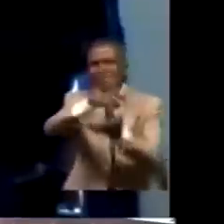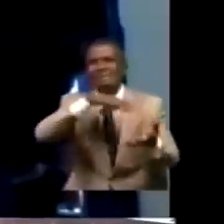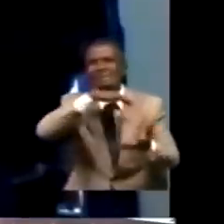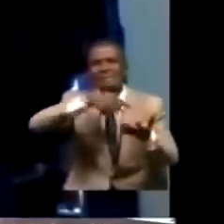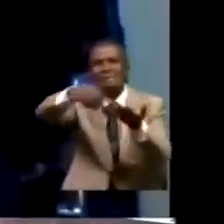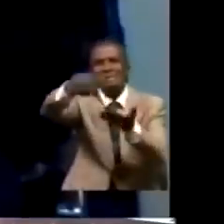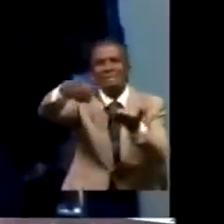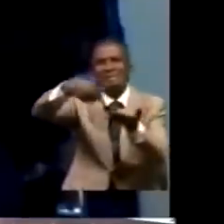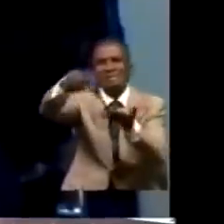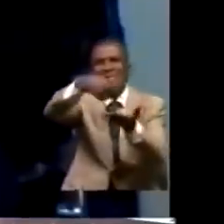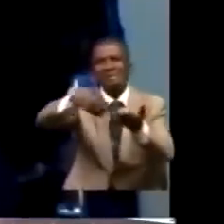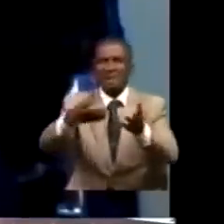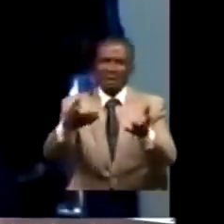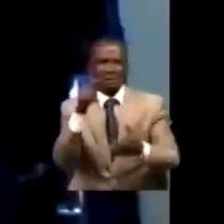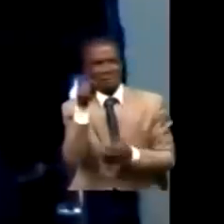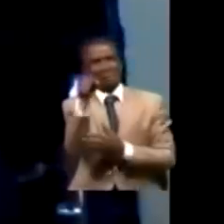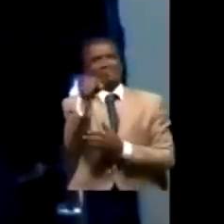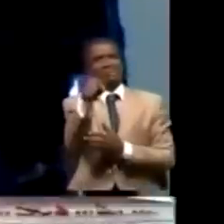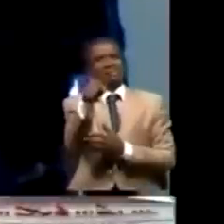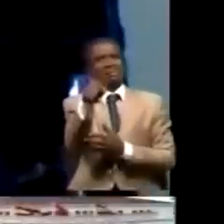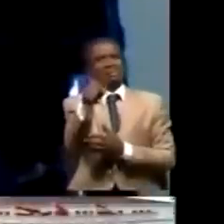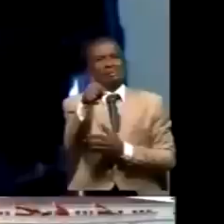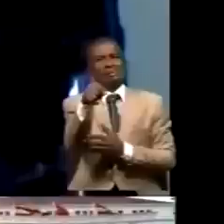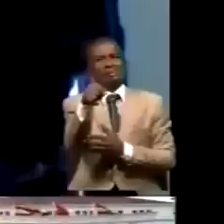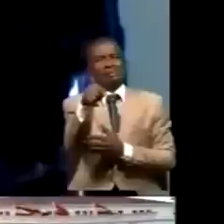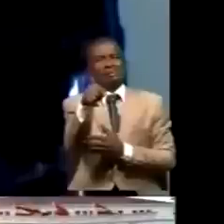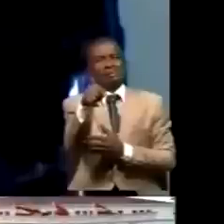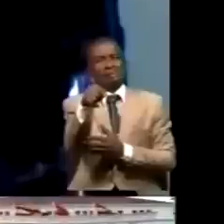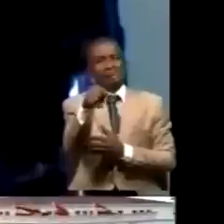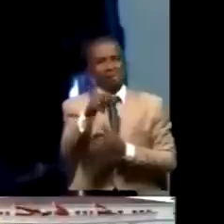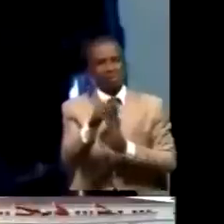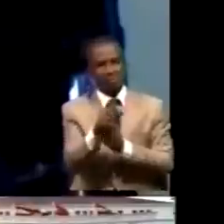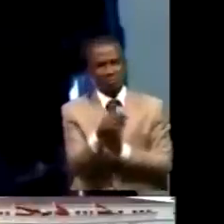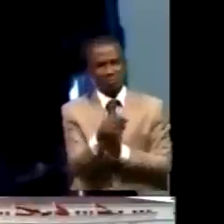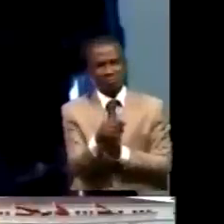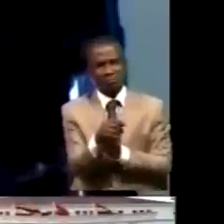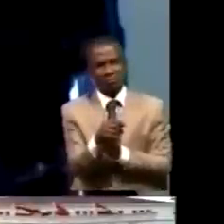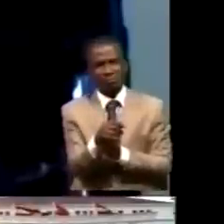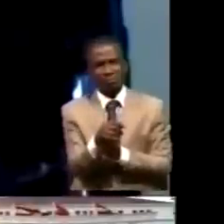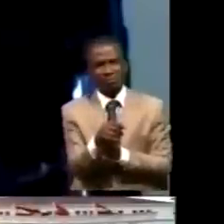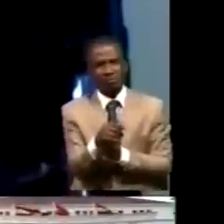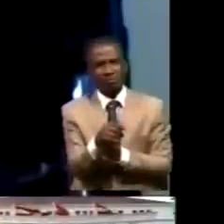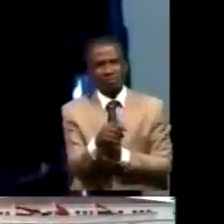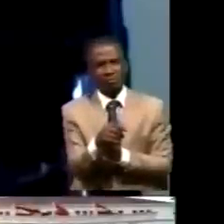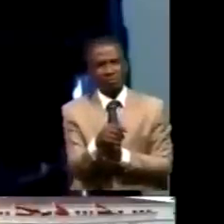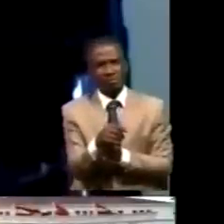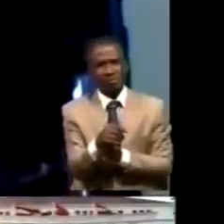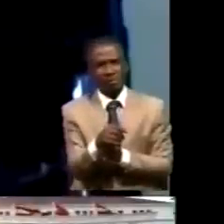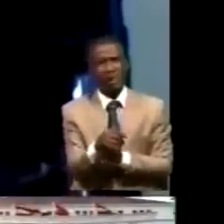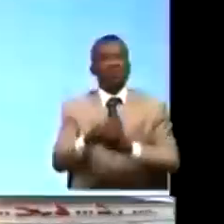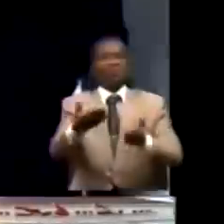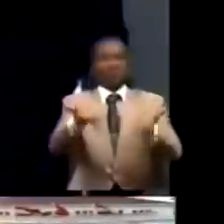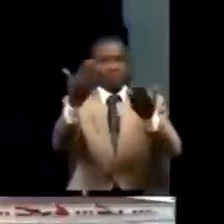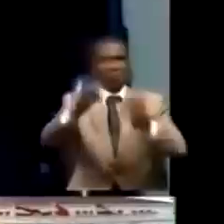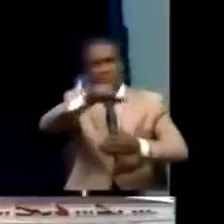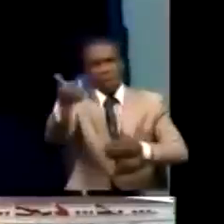Because if I'm permitted to show it in evidence, you certify it will become let's very go on clear. To the next region. Let's go on to the